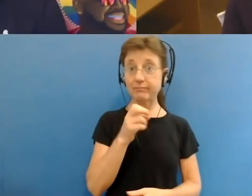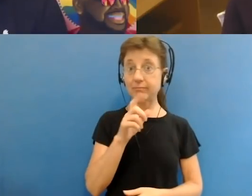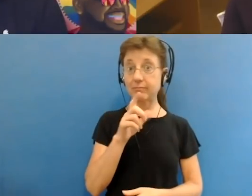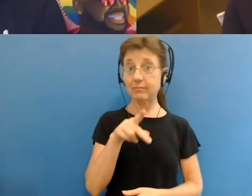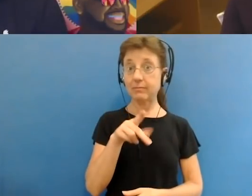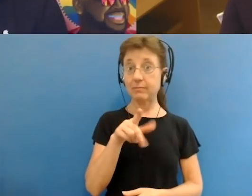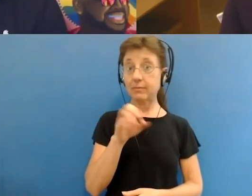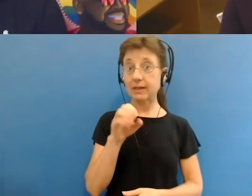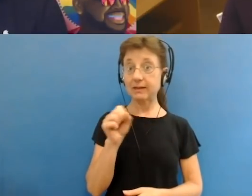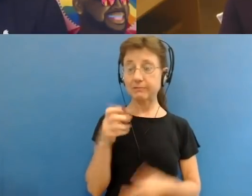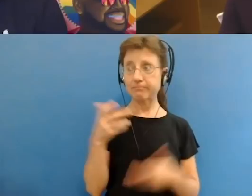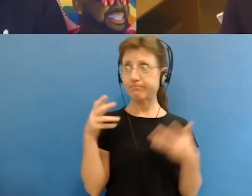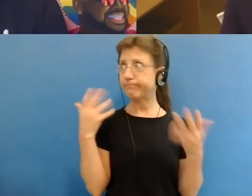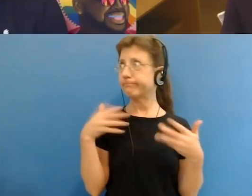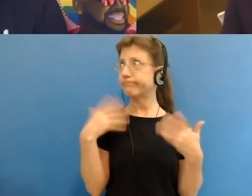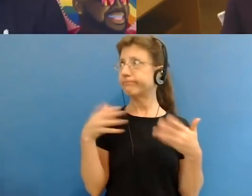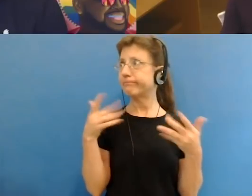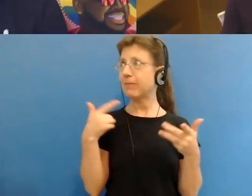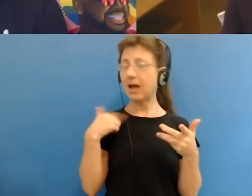earth catch me.